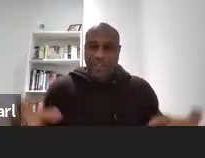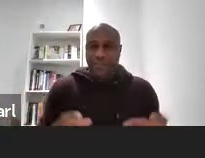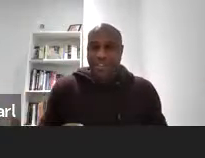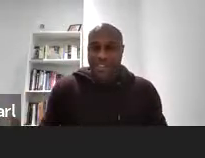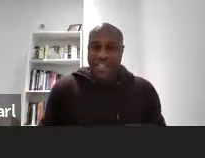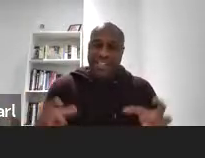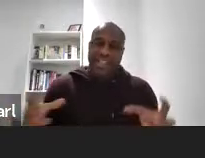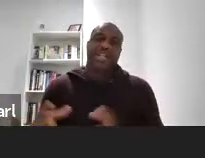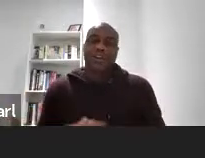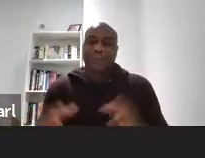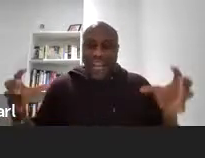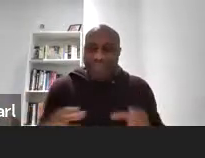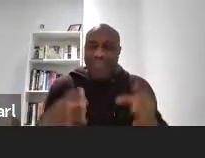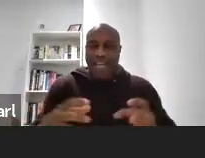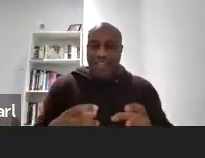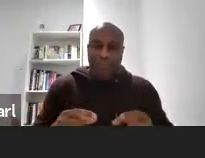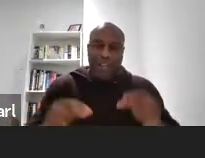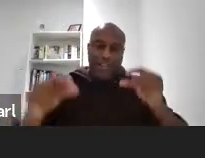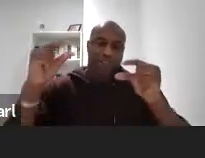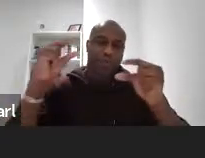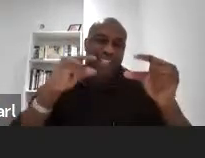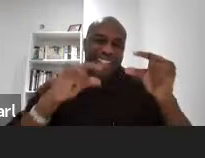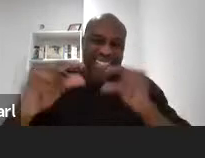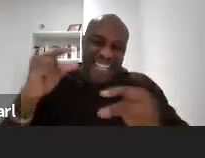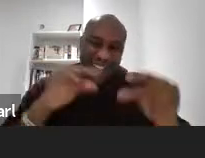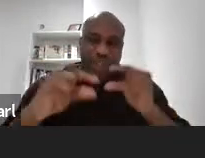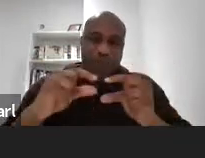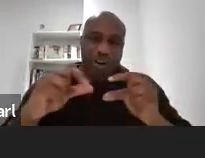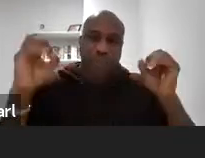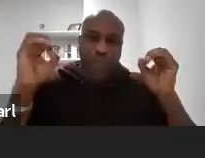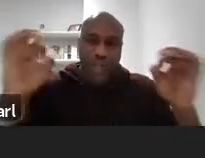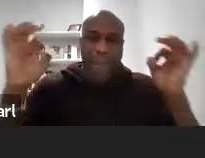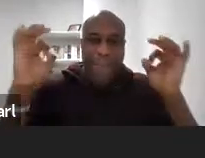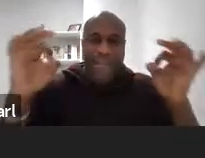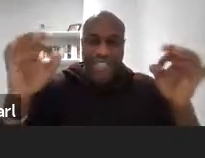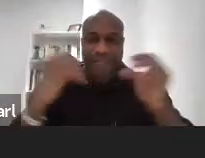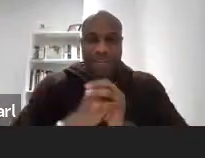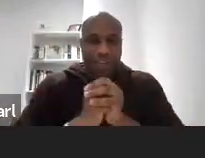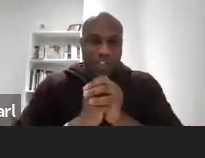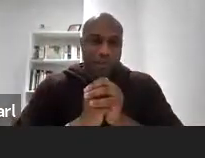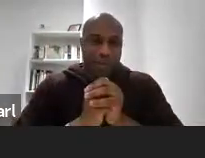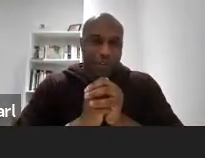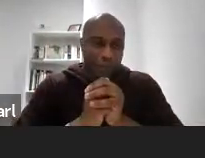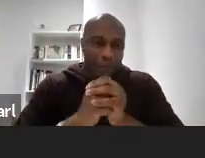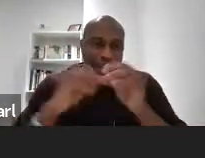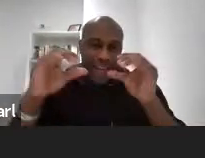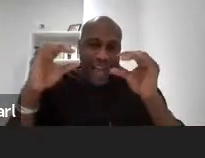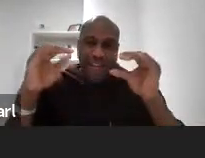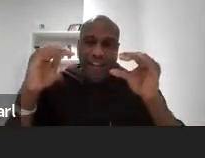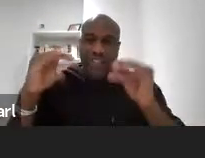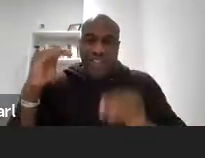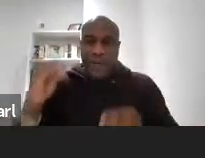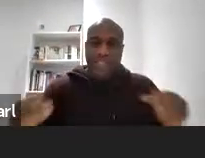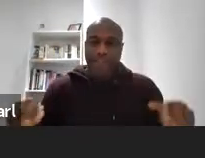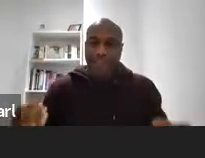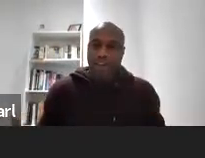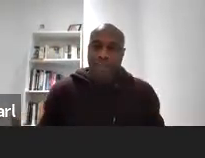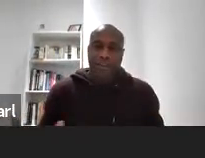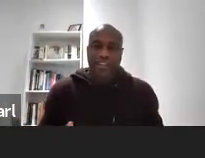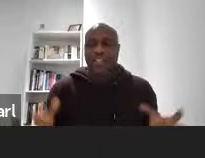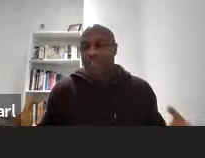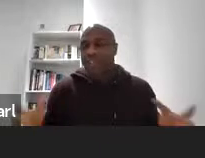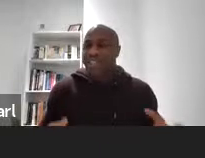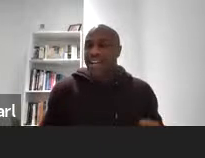group of universities in Europe came together to try to deconstruct what it means to be entrepreneurial. They analyzed a number of